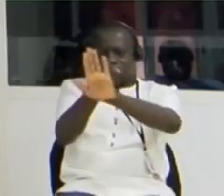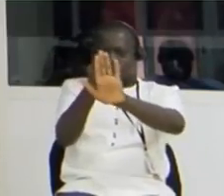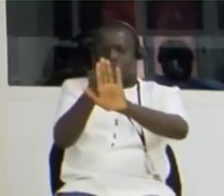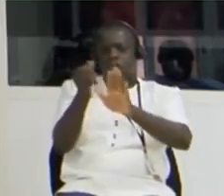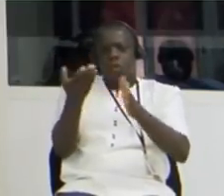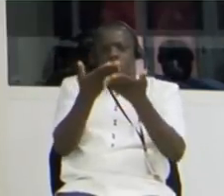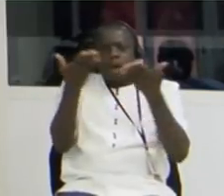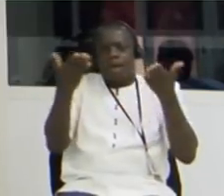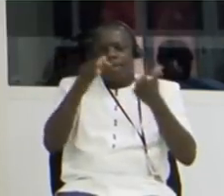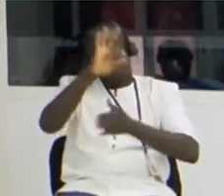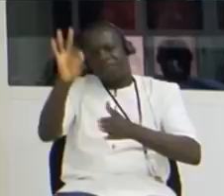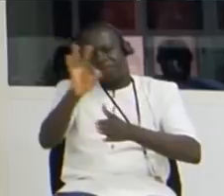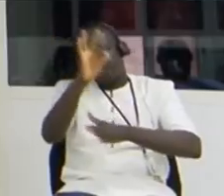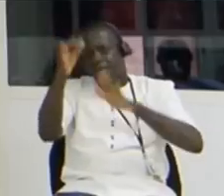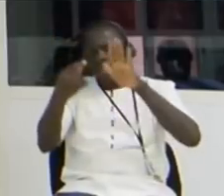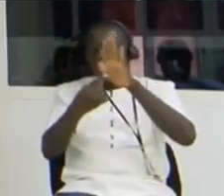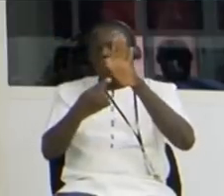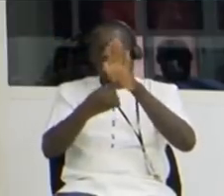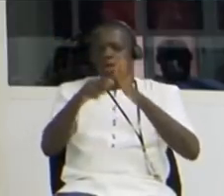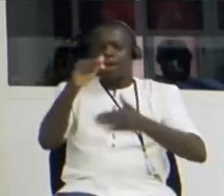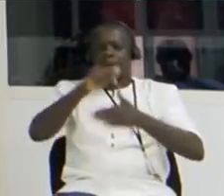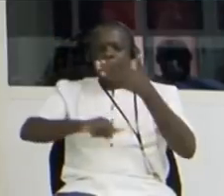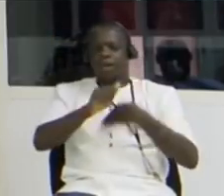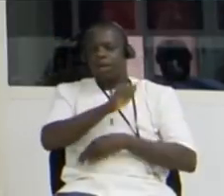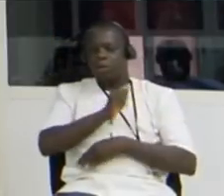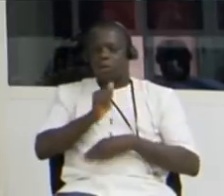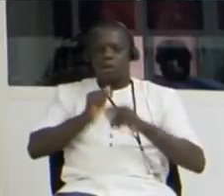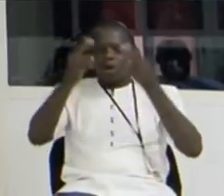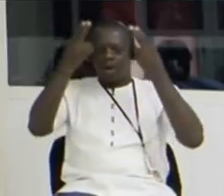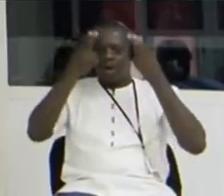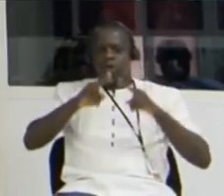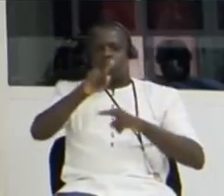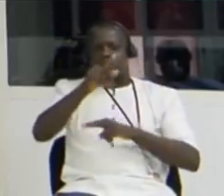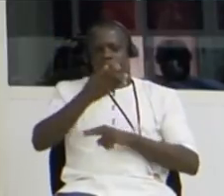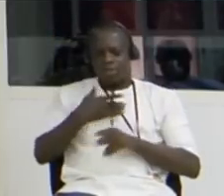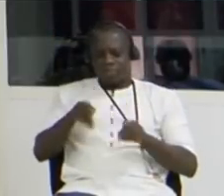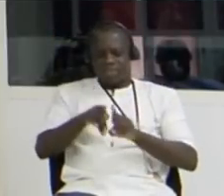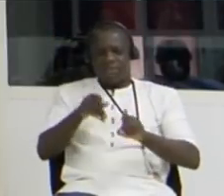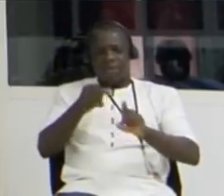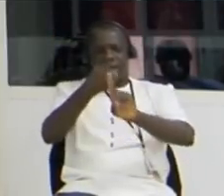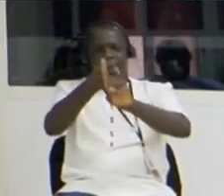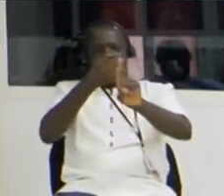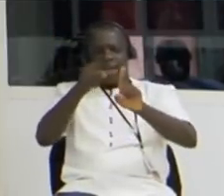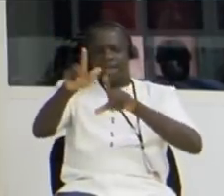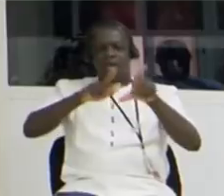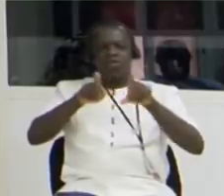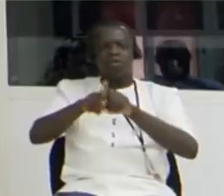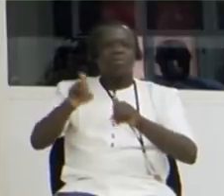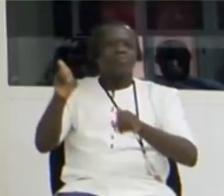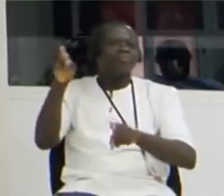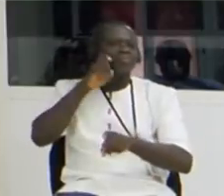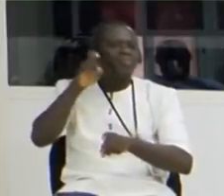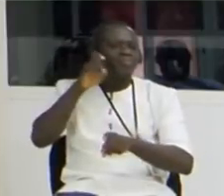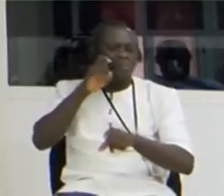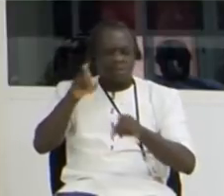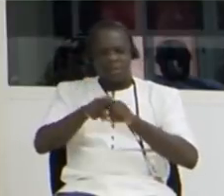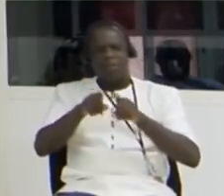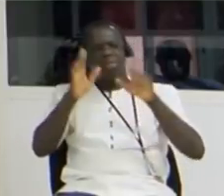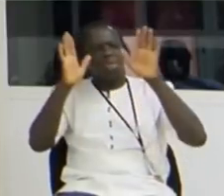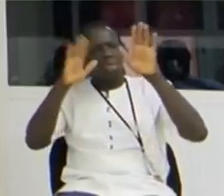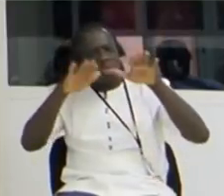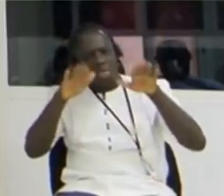policy. Did you have guidelines on sexual harassment, for example? Yes, we did, because